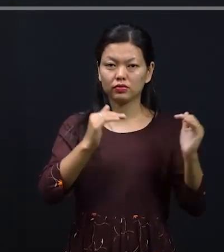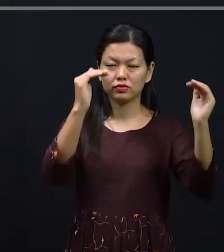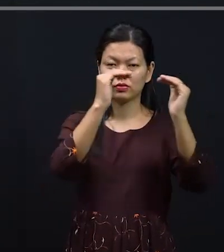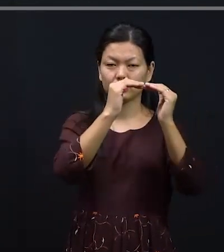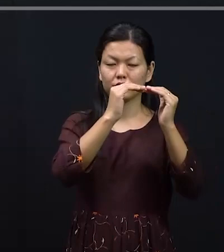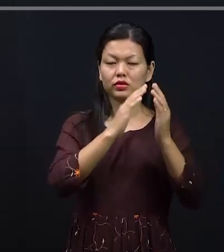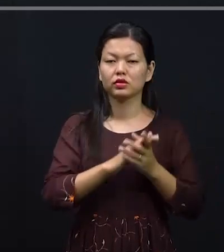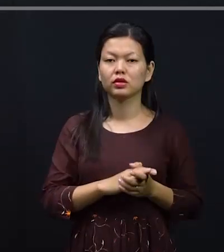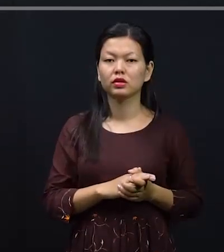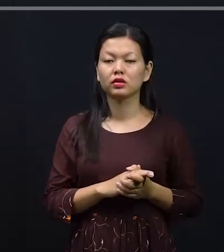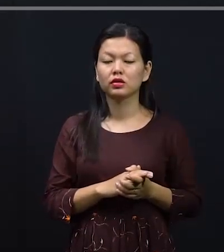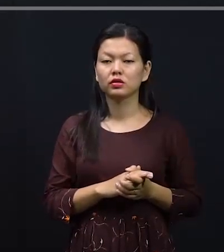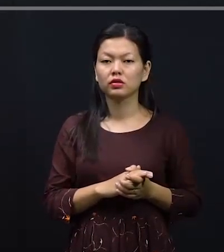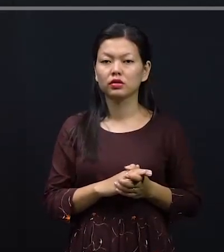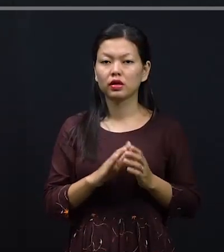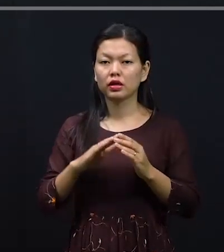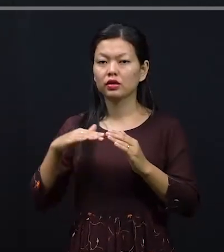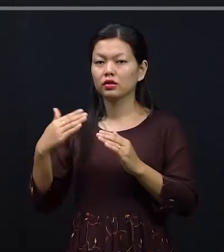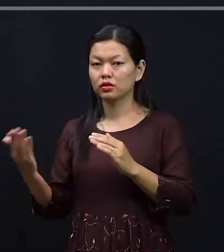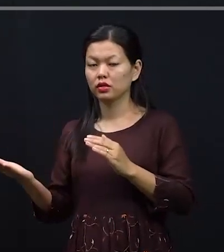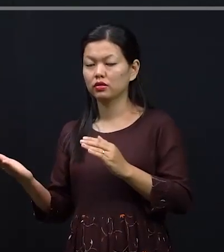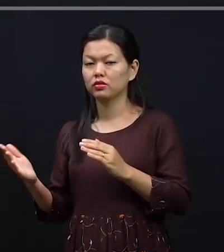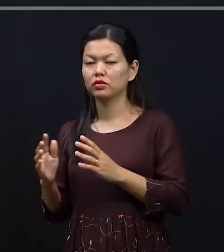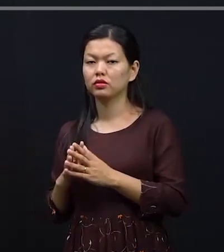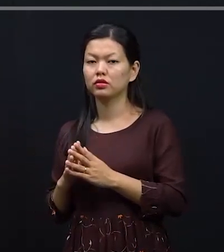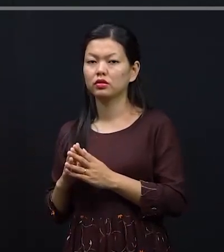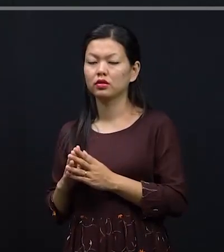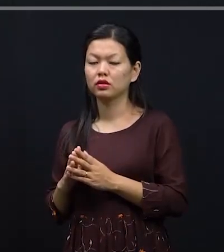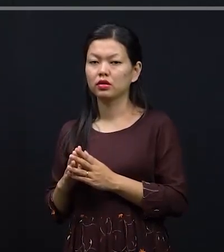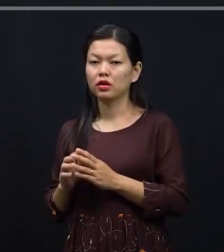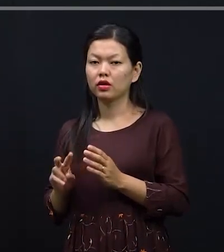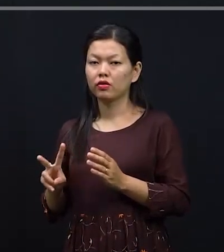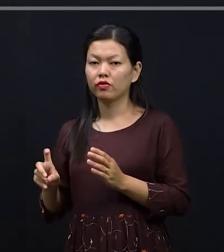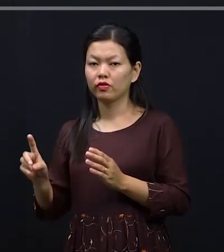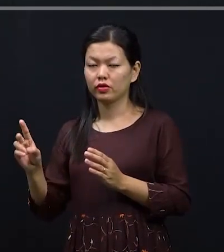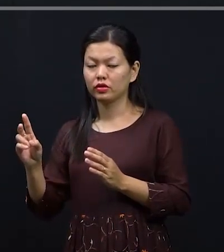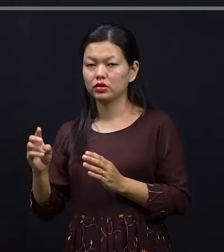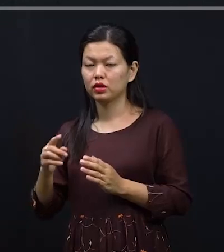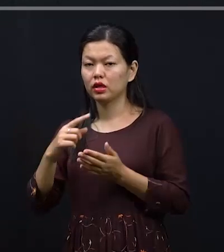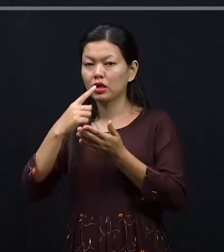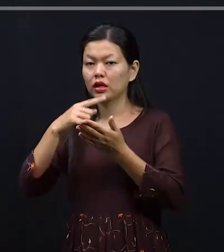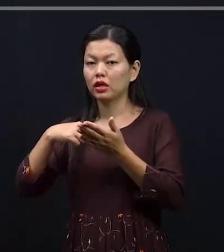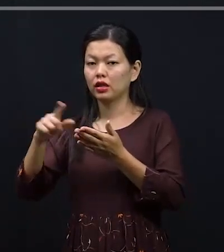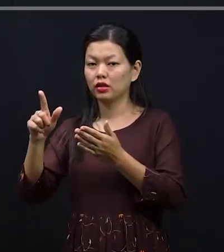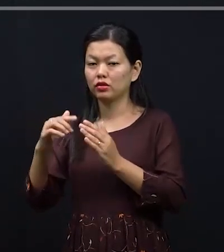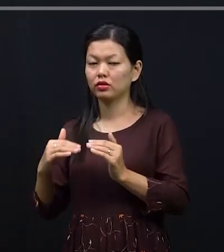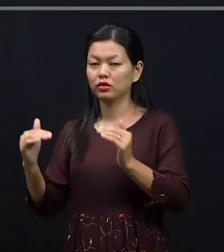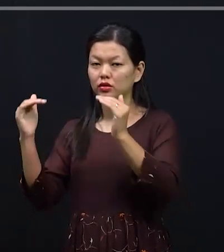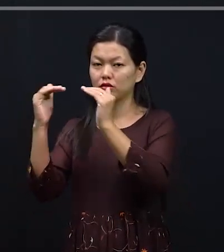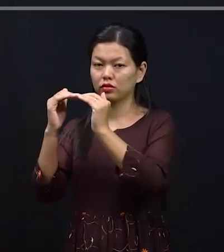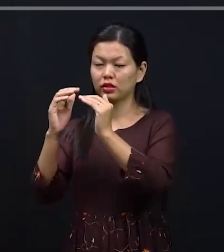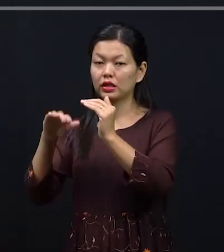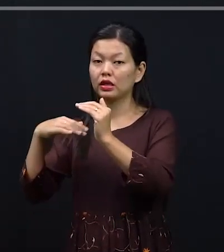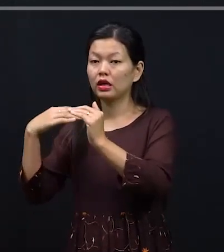medium, and the viruses which contain radioactive phosphorus is again allowed to infect E. coli in